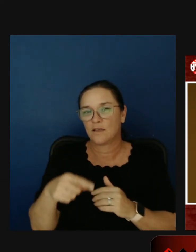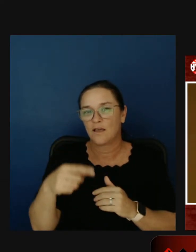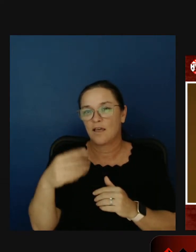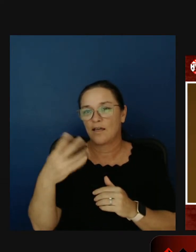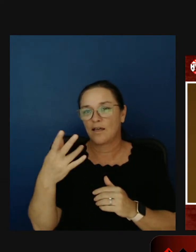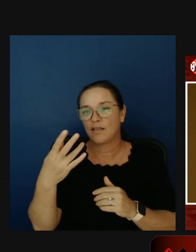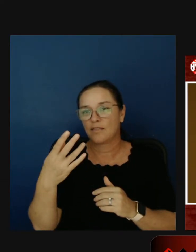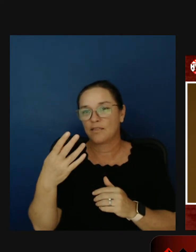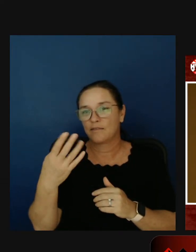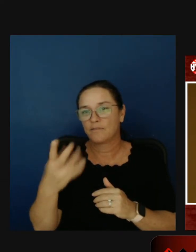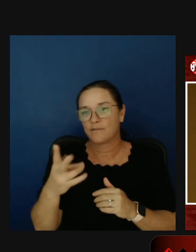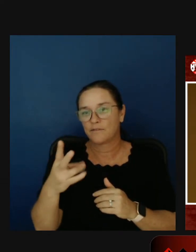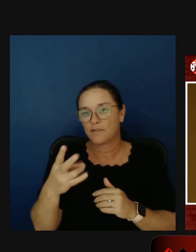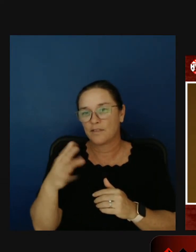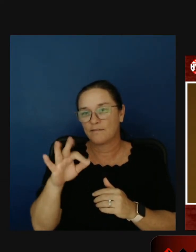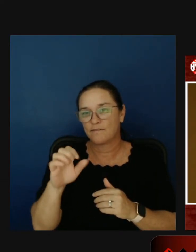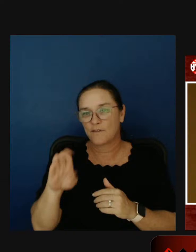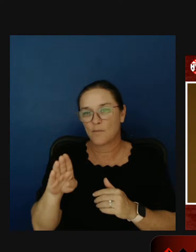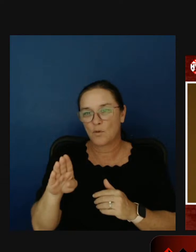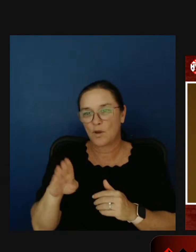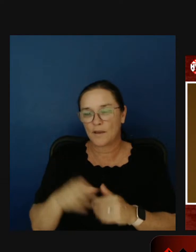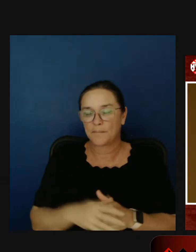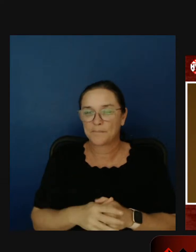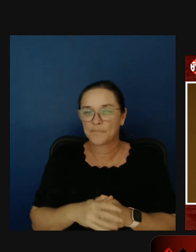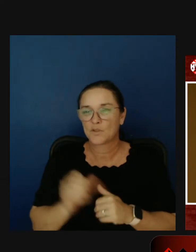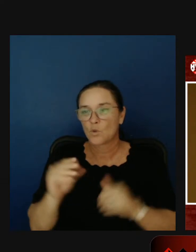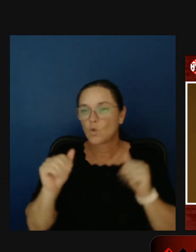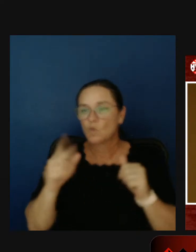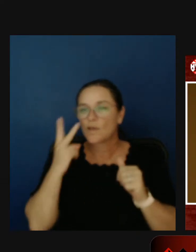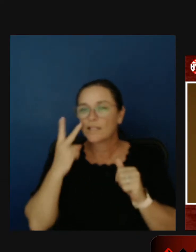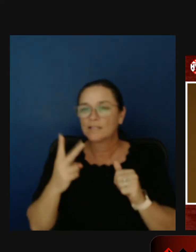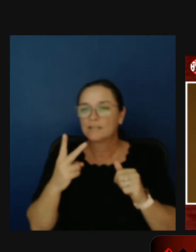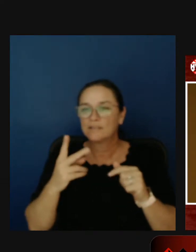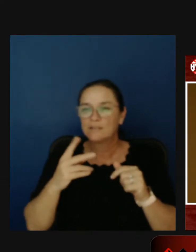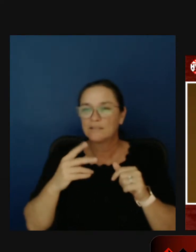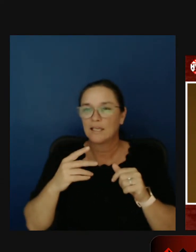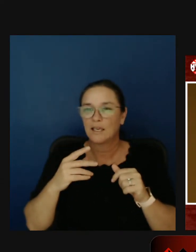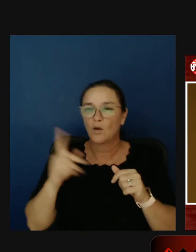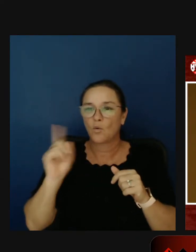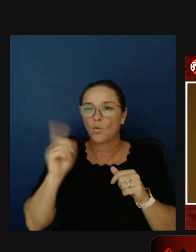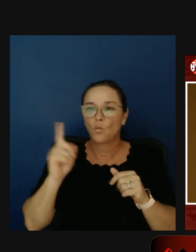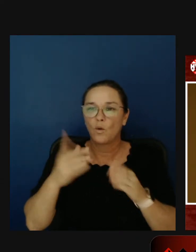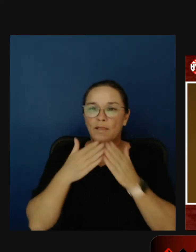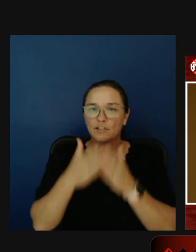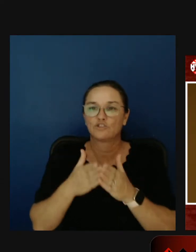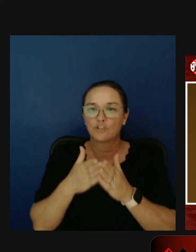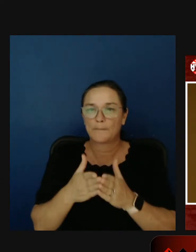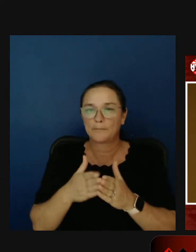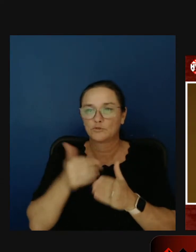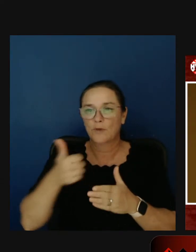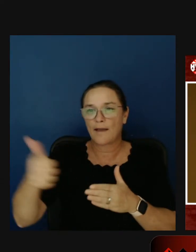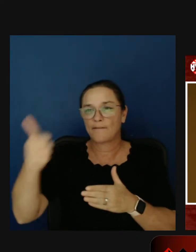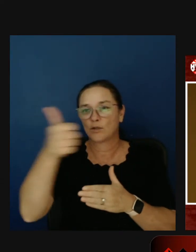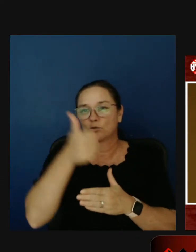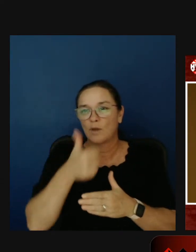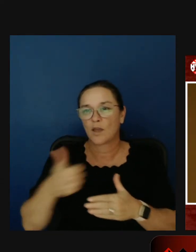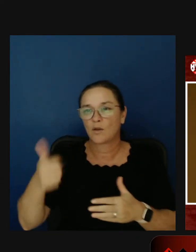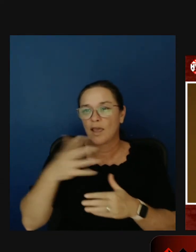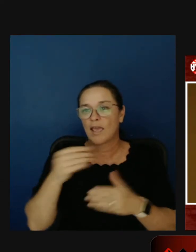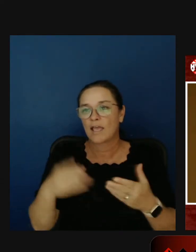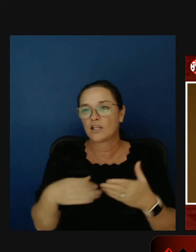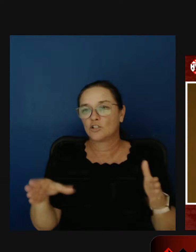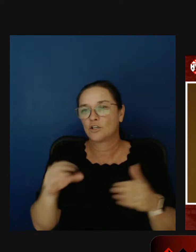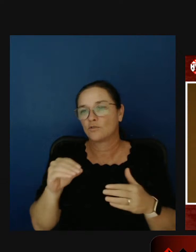So, you know, you can see the outline here of where their ship ended up going on this trip, and a general outline that